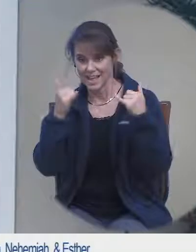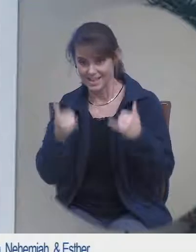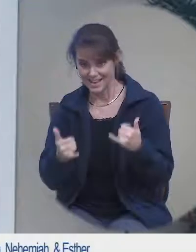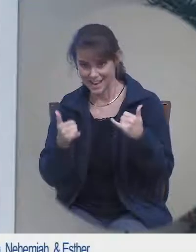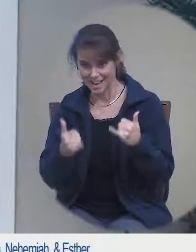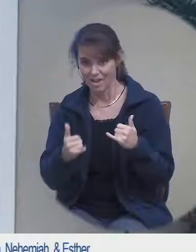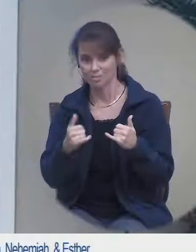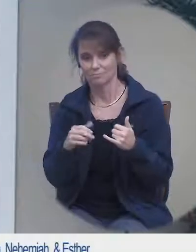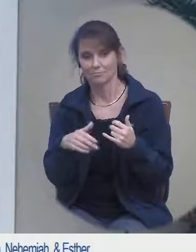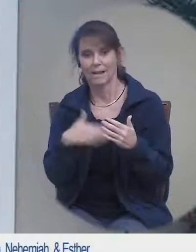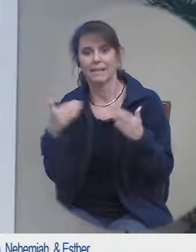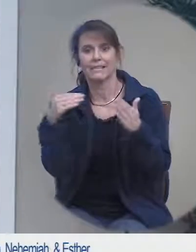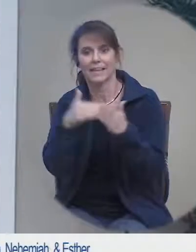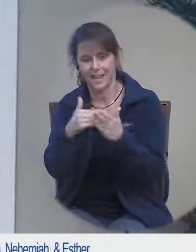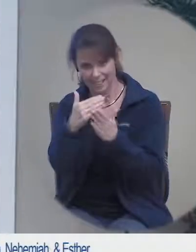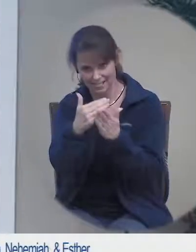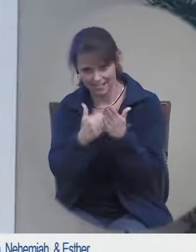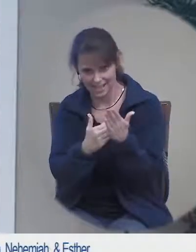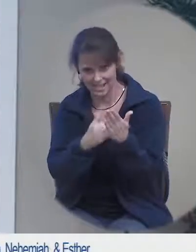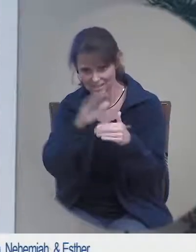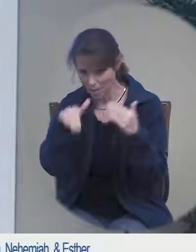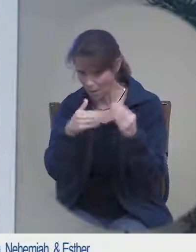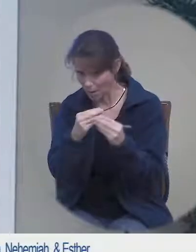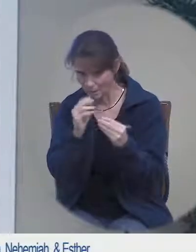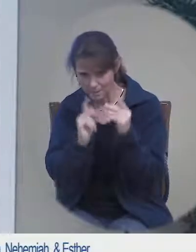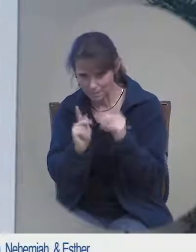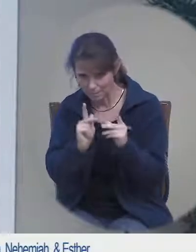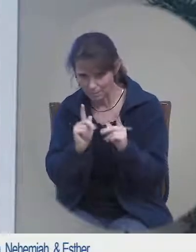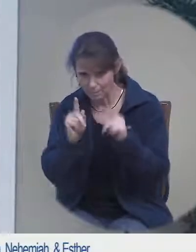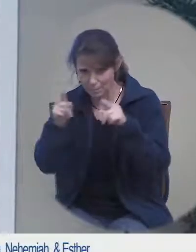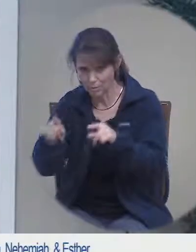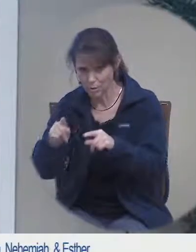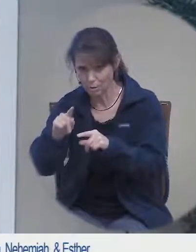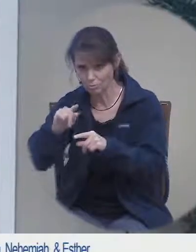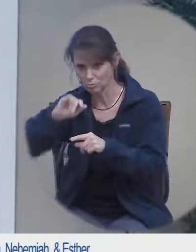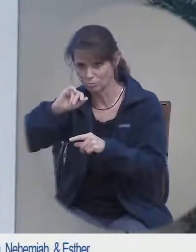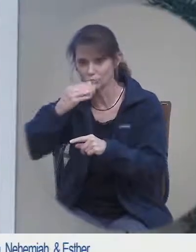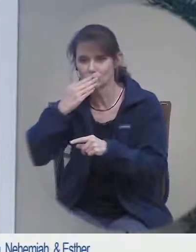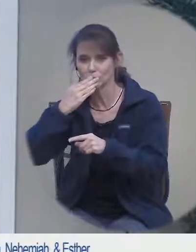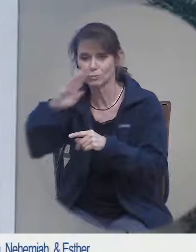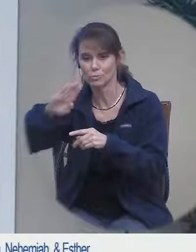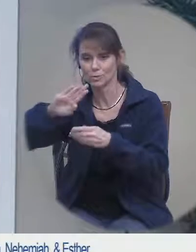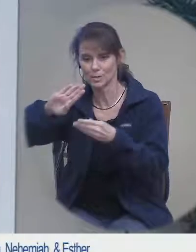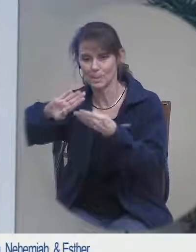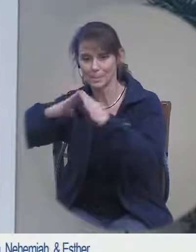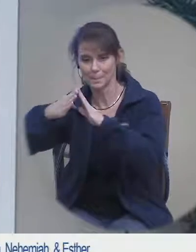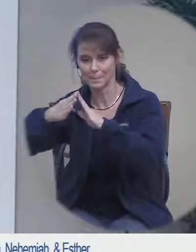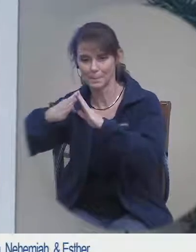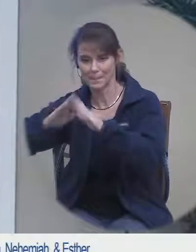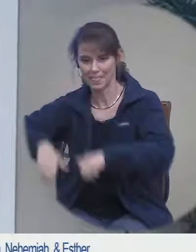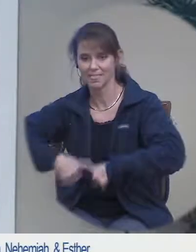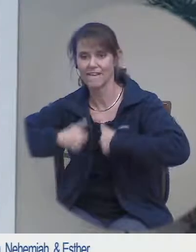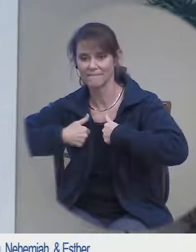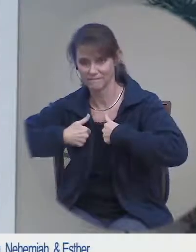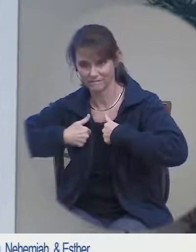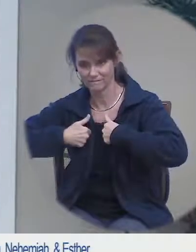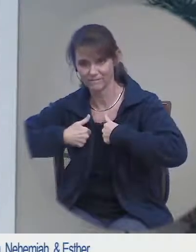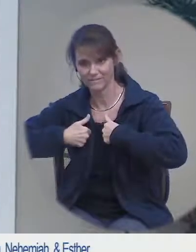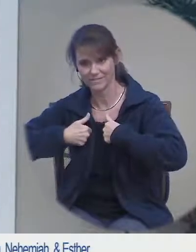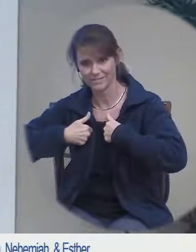in Jerusalem. Nehemiah, as much as it is history, also is a book of